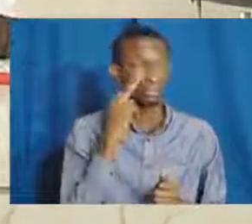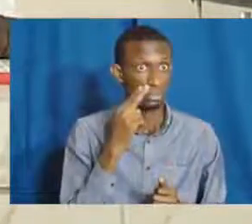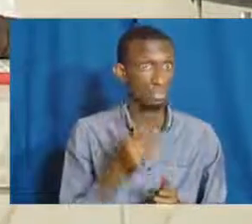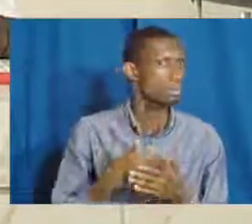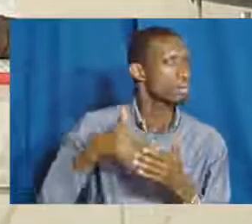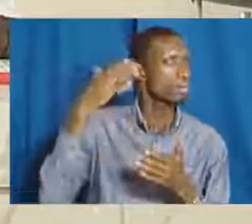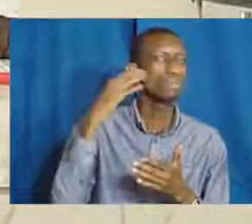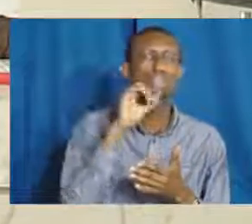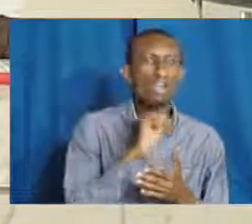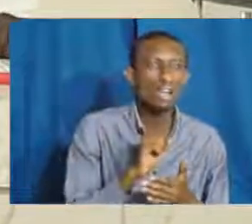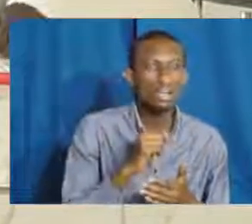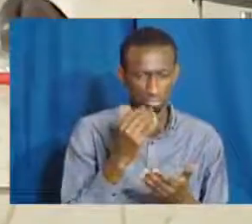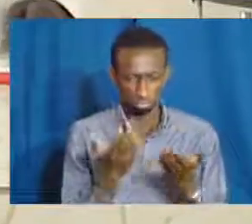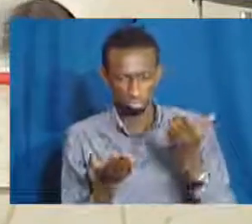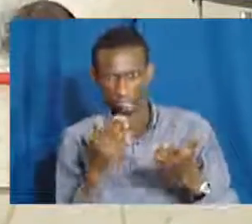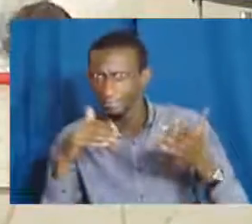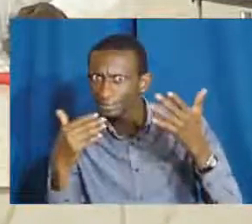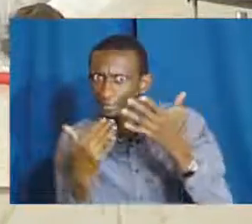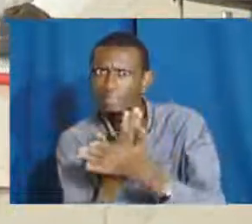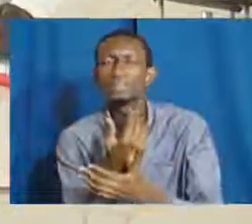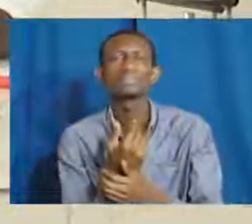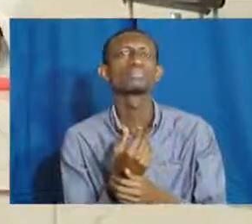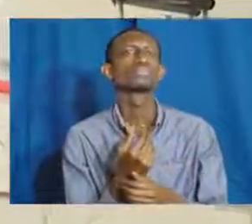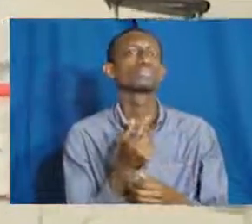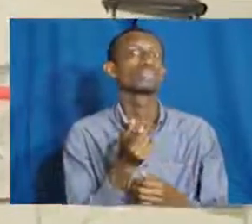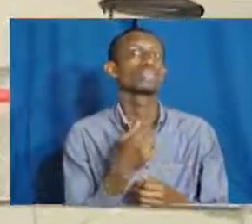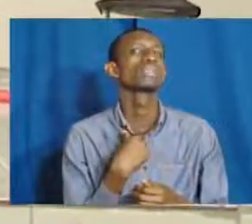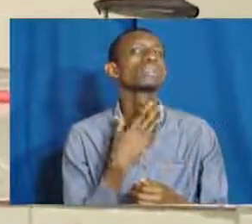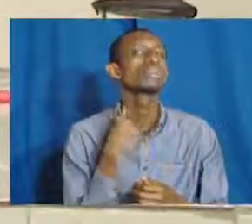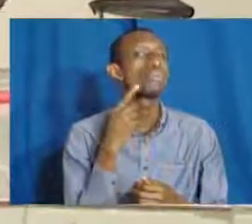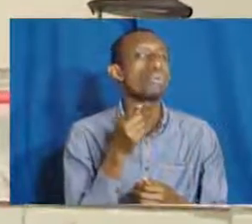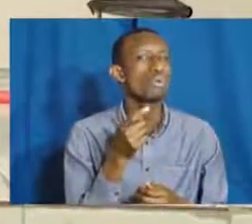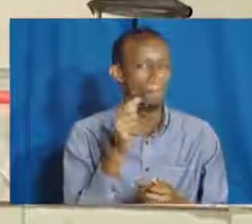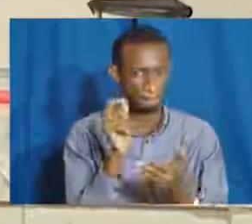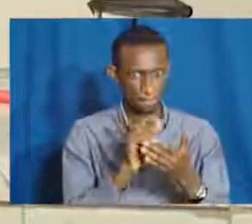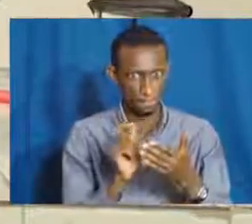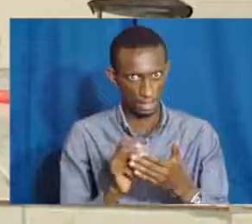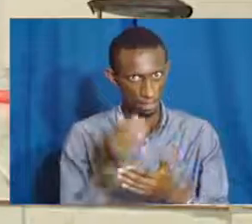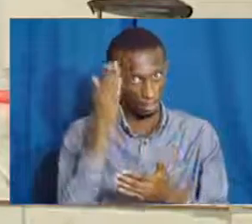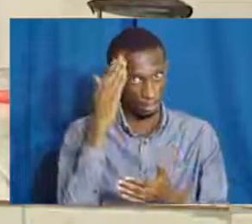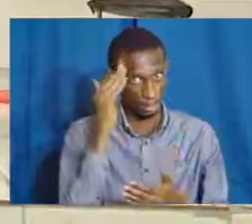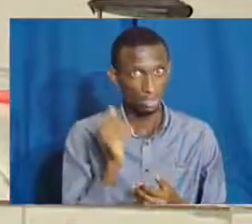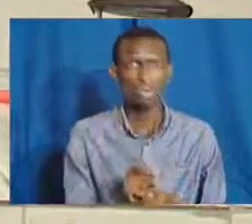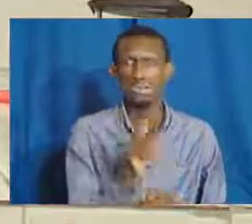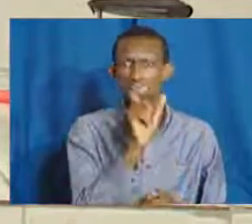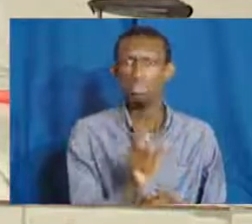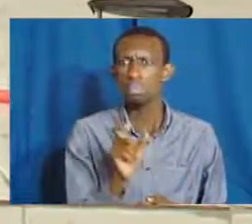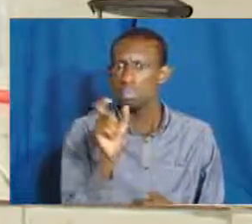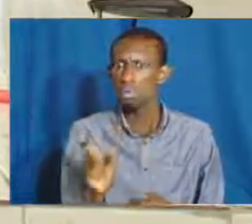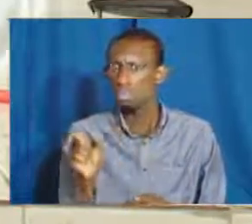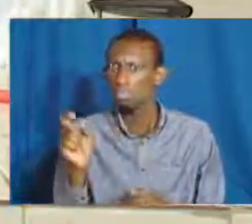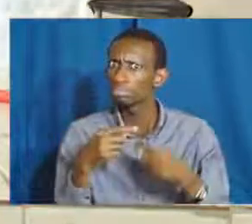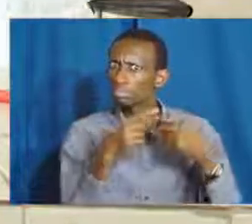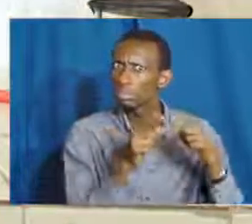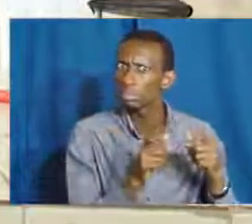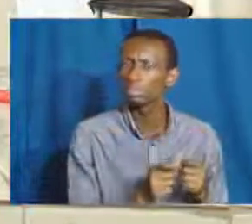to remember is that, or want you to note, is that these personalities I've mentioned are not